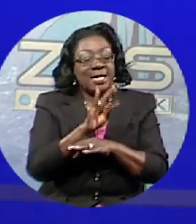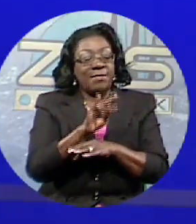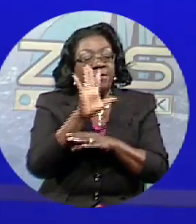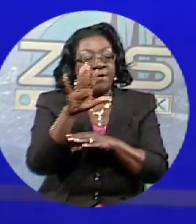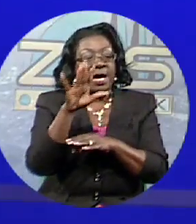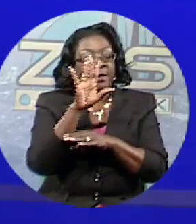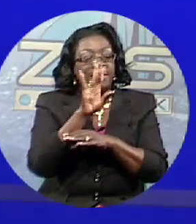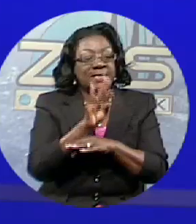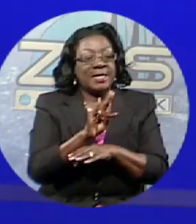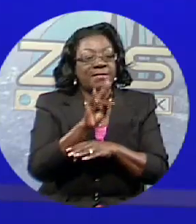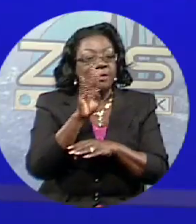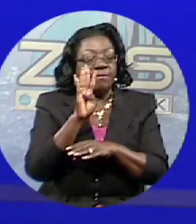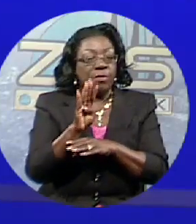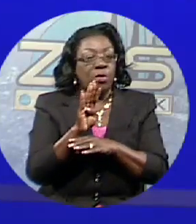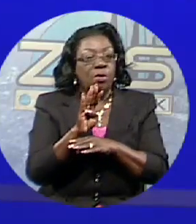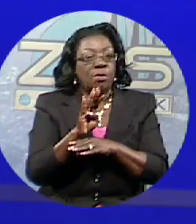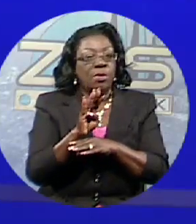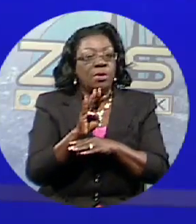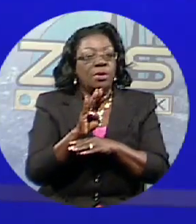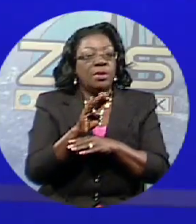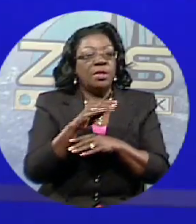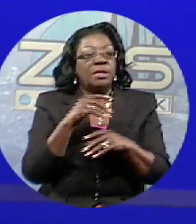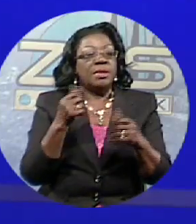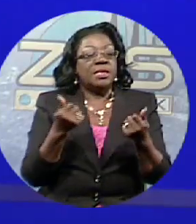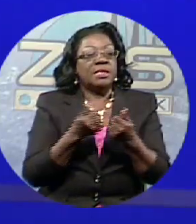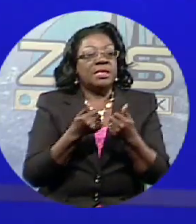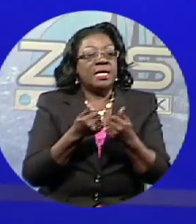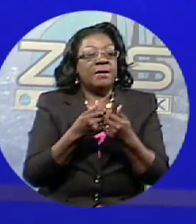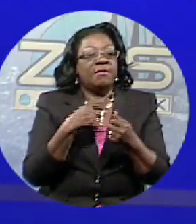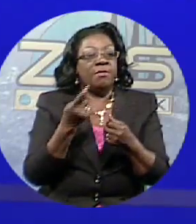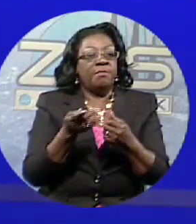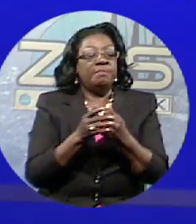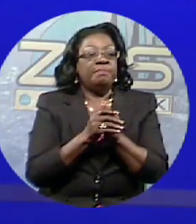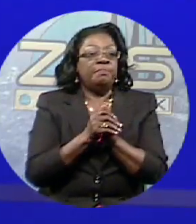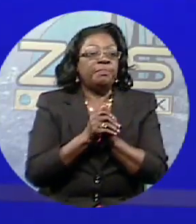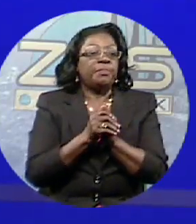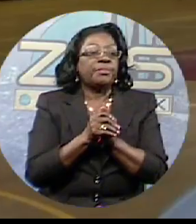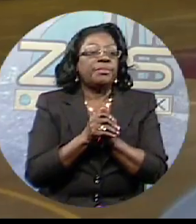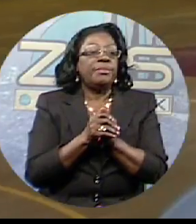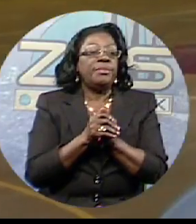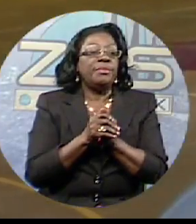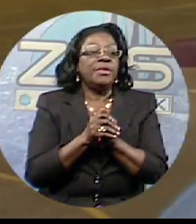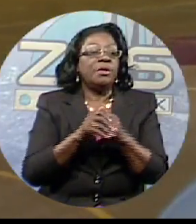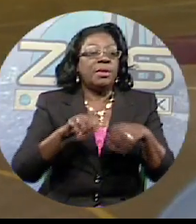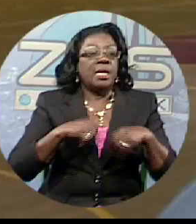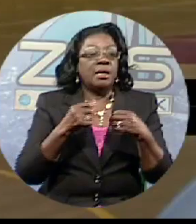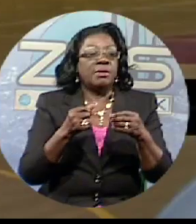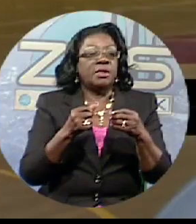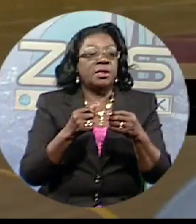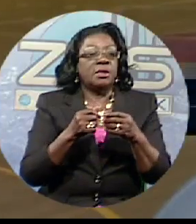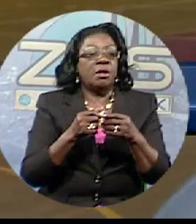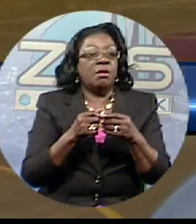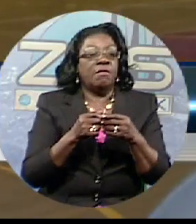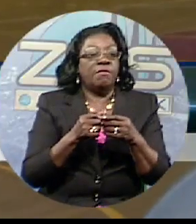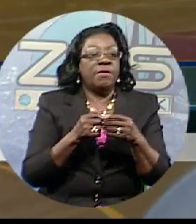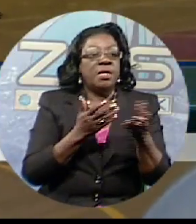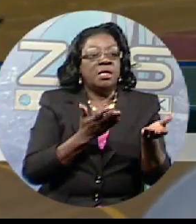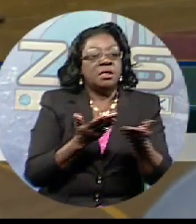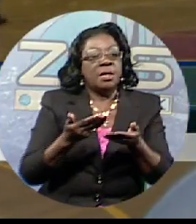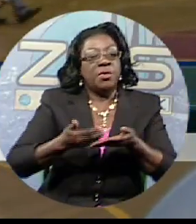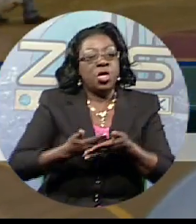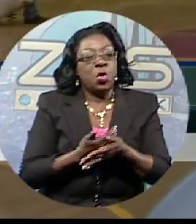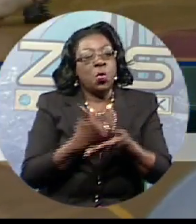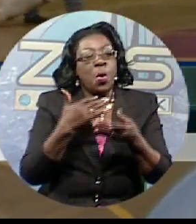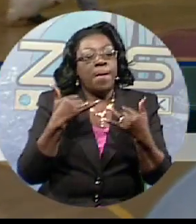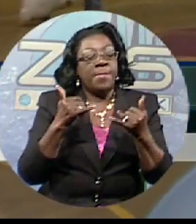and Queens coach Wade Watson likes his team's chances moving forward. With the acquisition of Melisha Peterson and